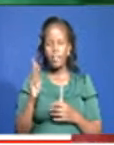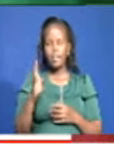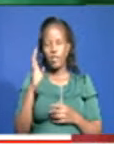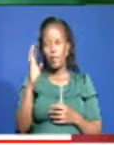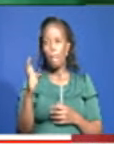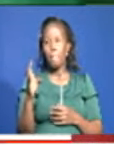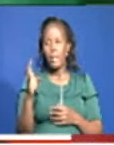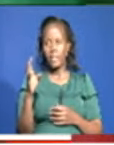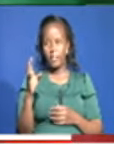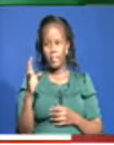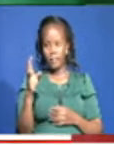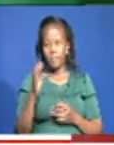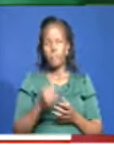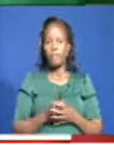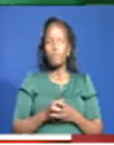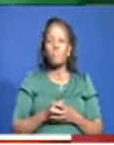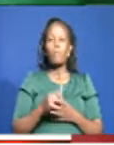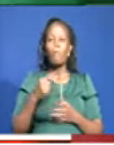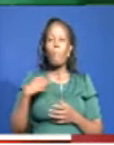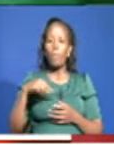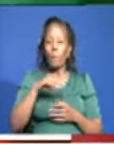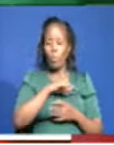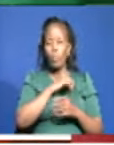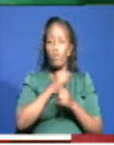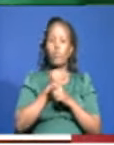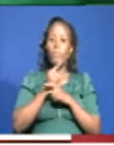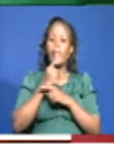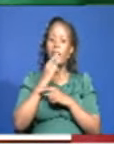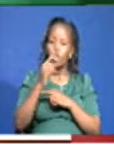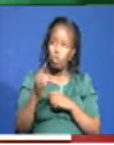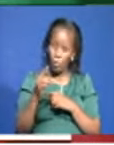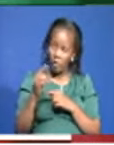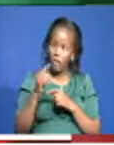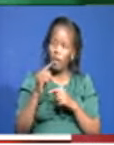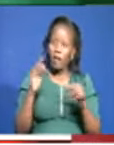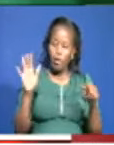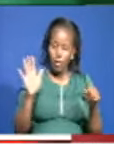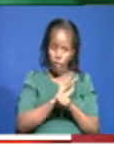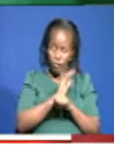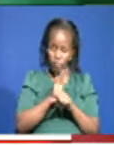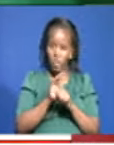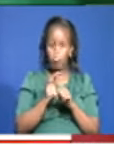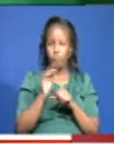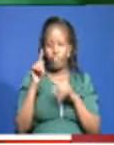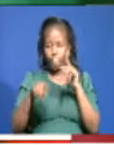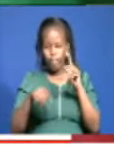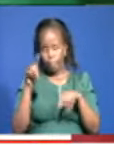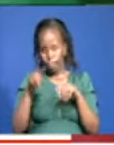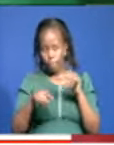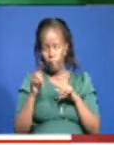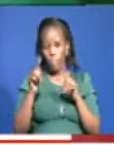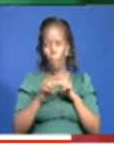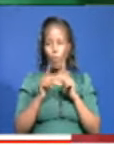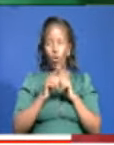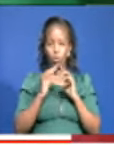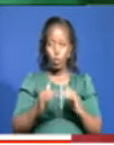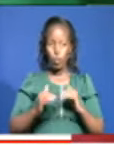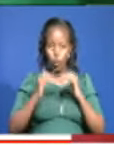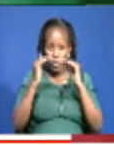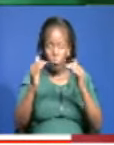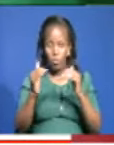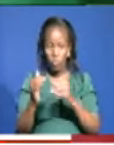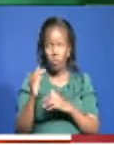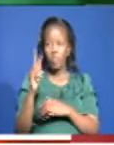Corporation. We are going to thoroughly shake up the Kenya Broadcasting Corporation by way of re-engineering